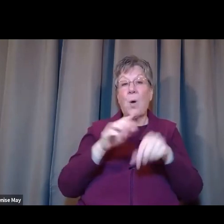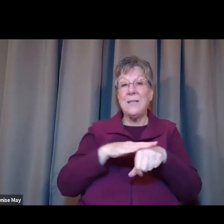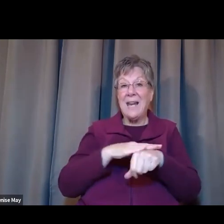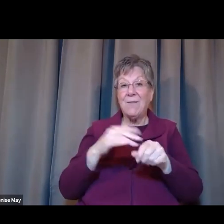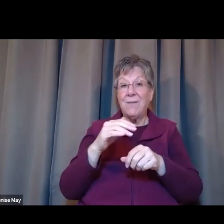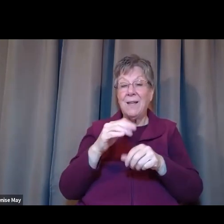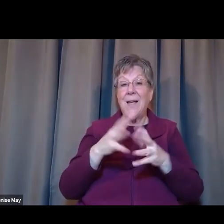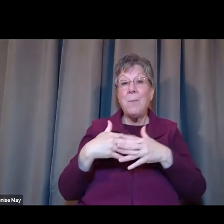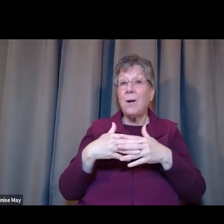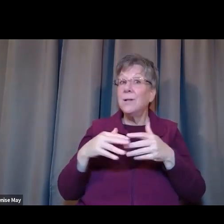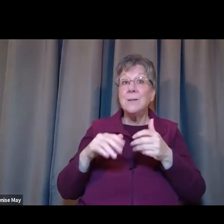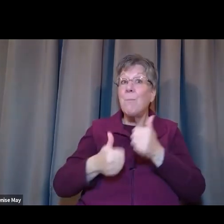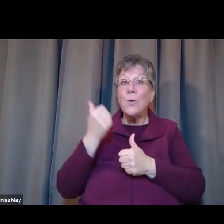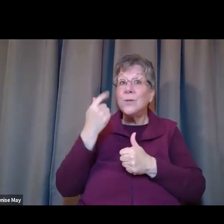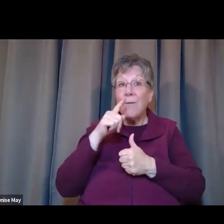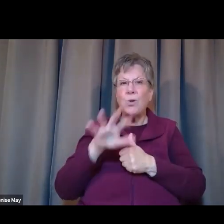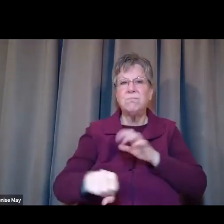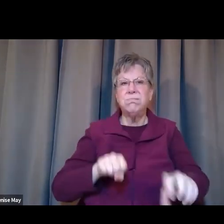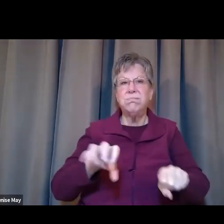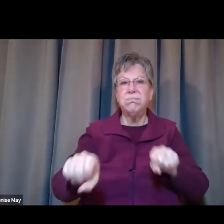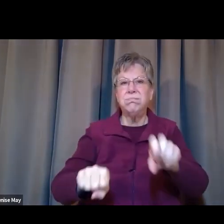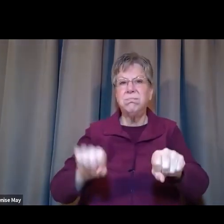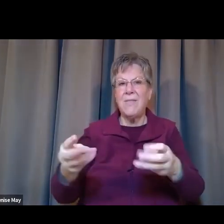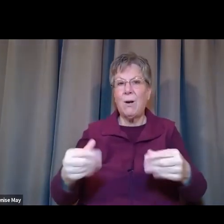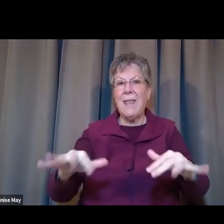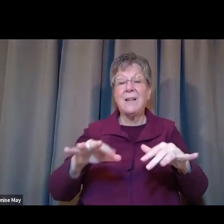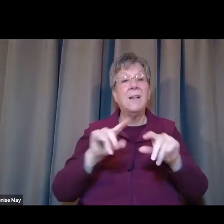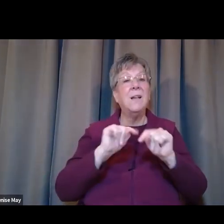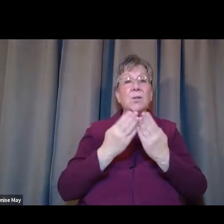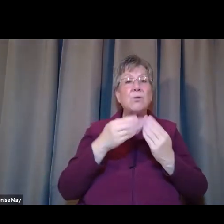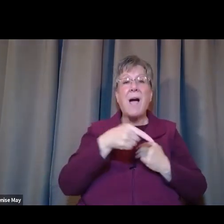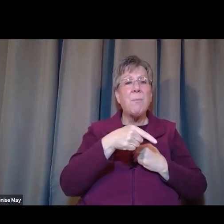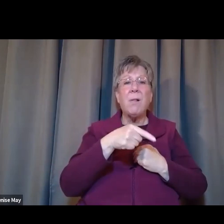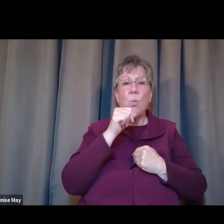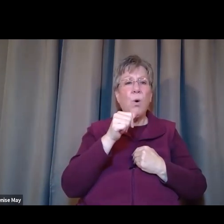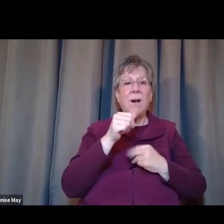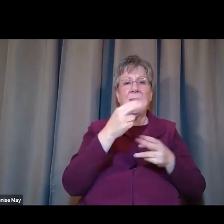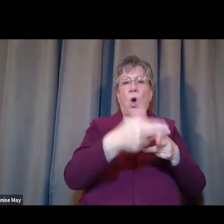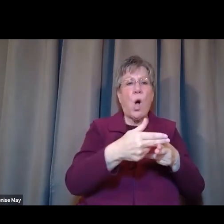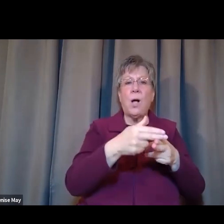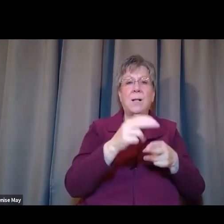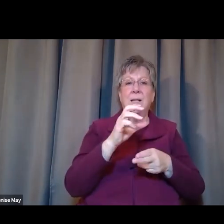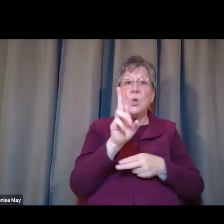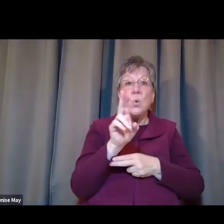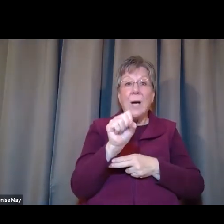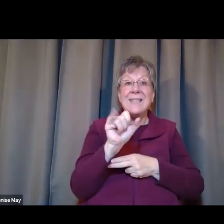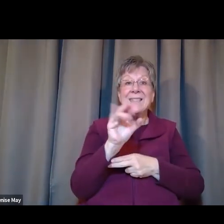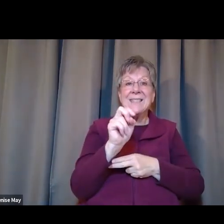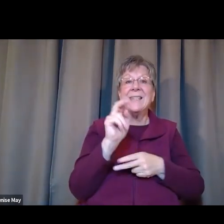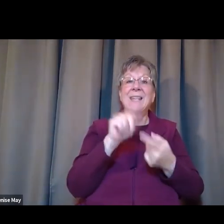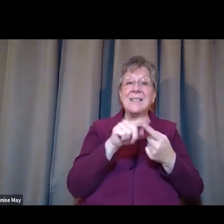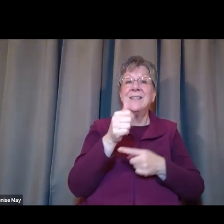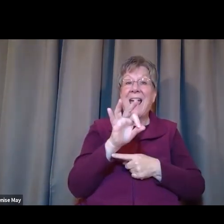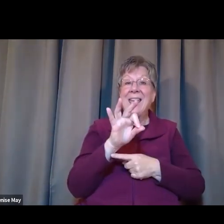mostly to get their land. And tribal citizens weren't even considered US citizens until 1924. So even after